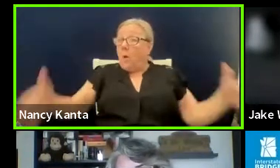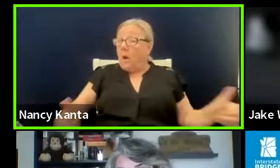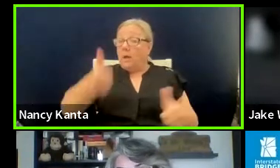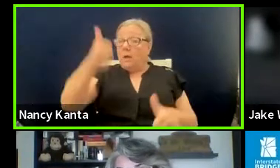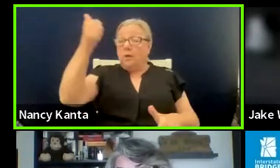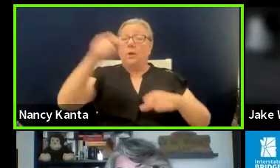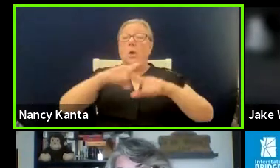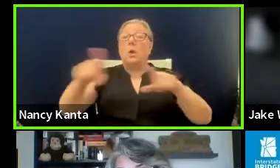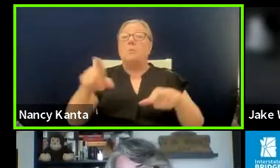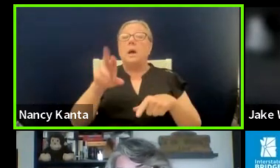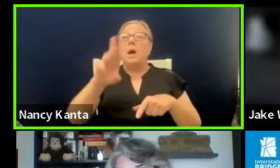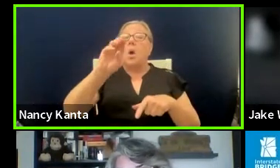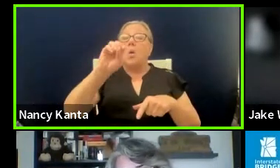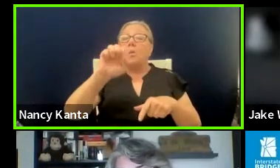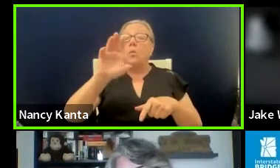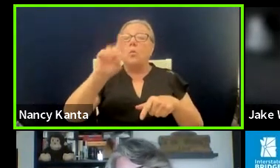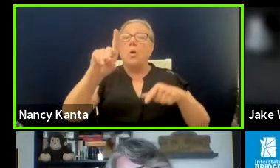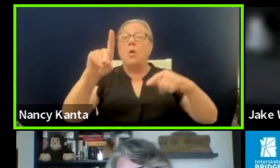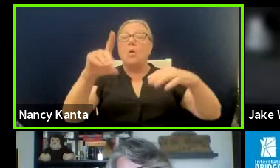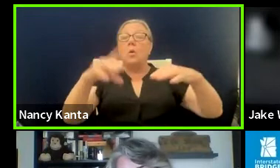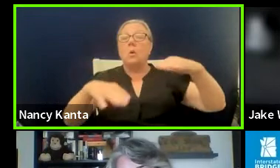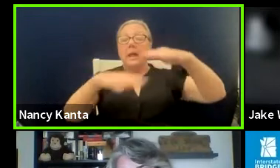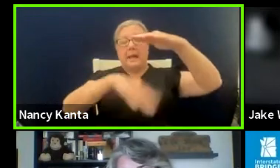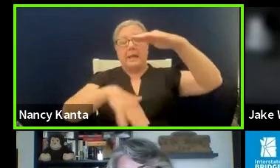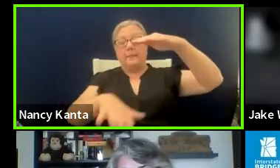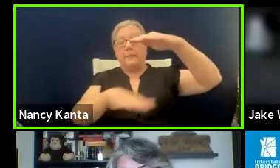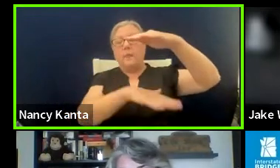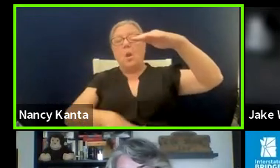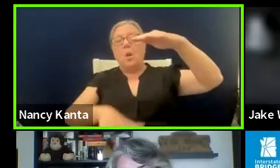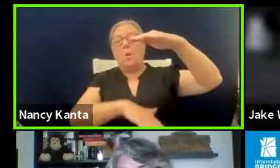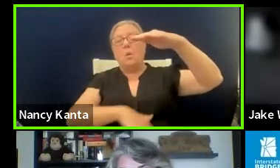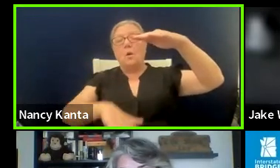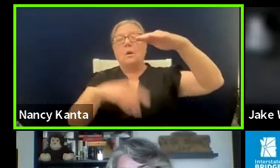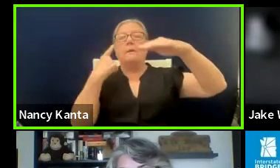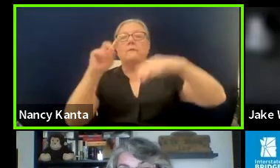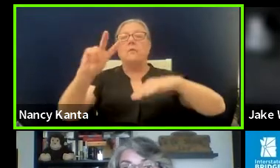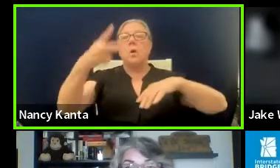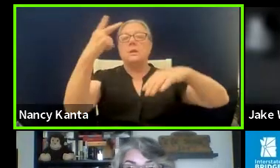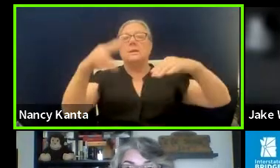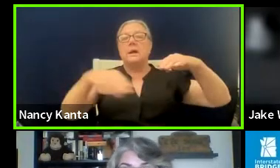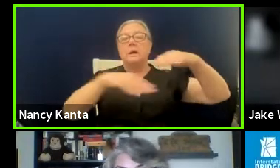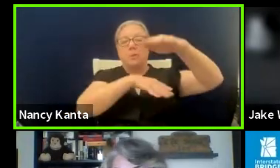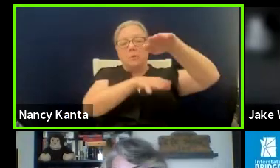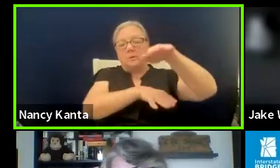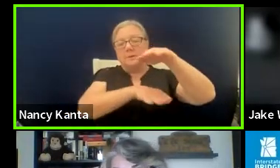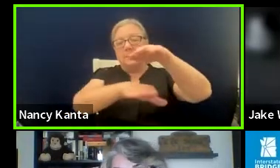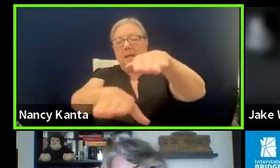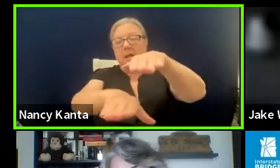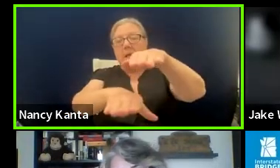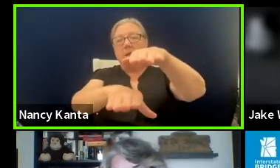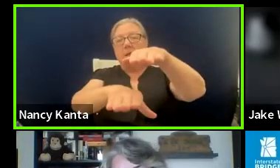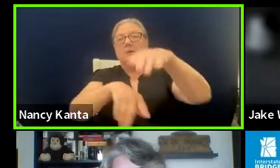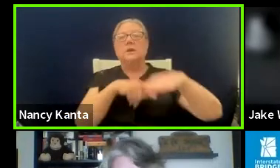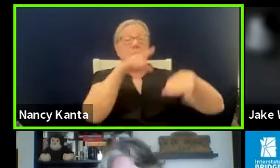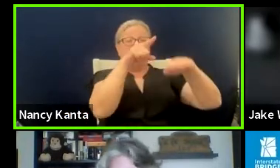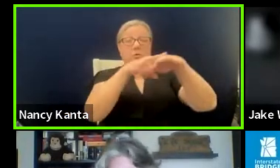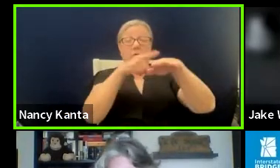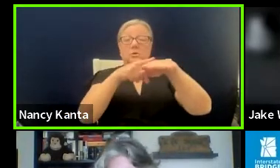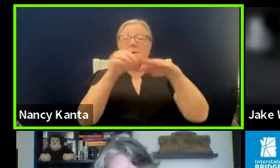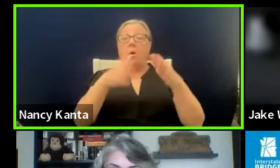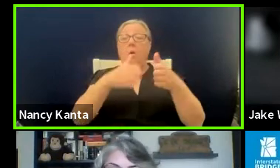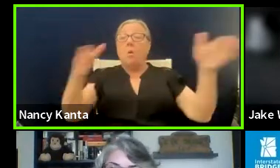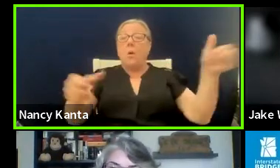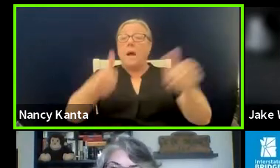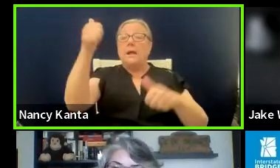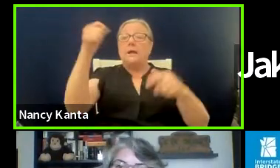surface is basically at the lower level of the double deck version. So it's wider but lower and still provides the